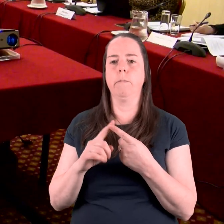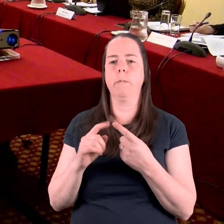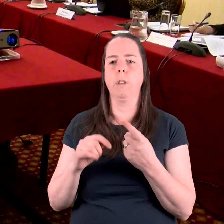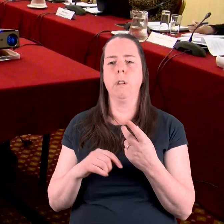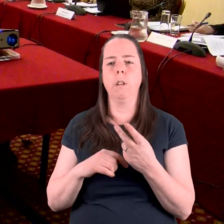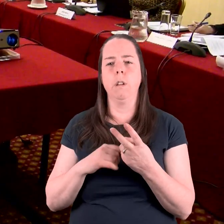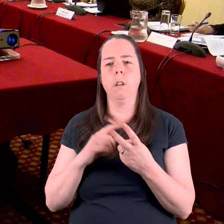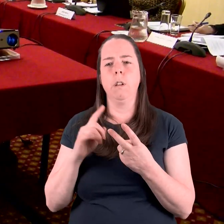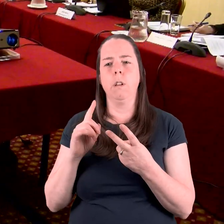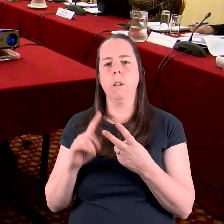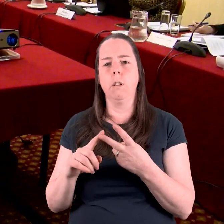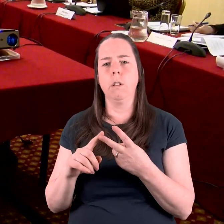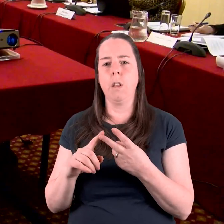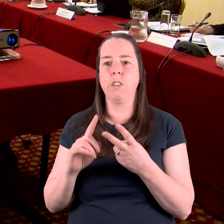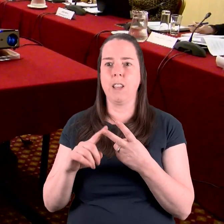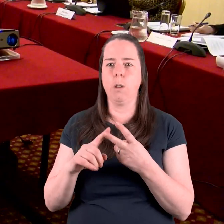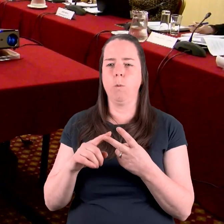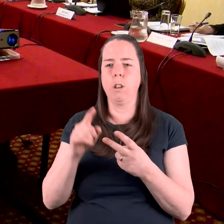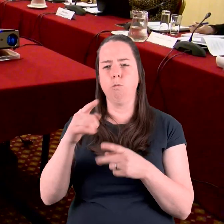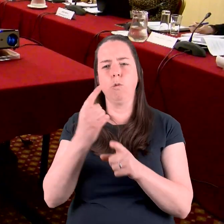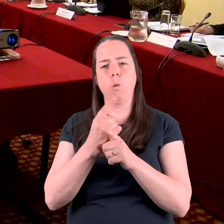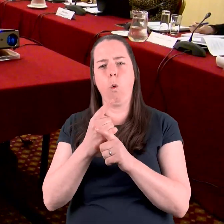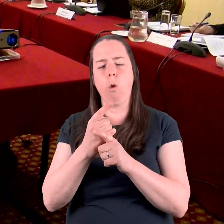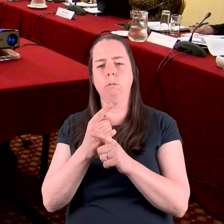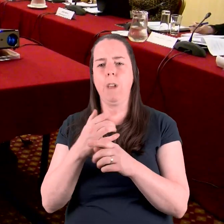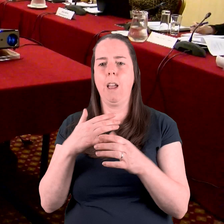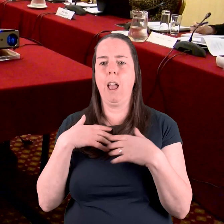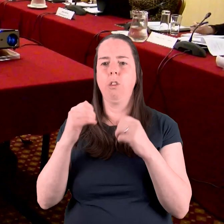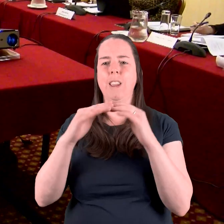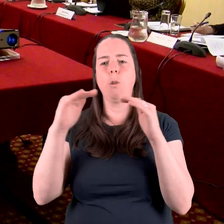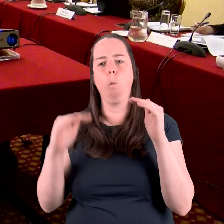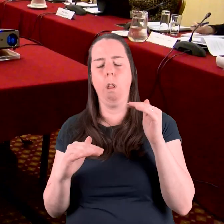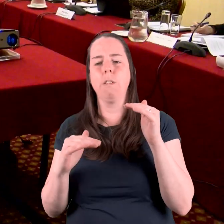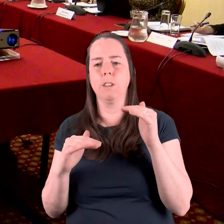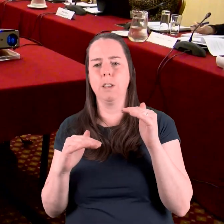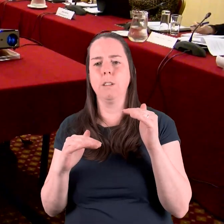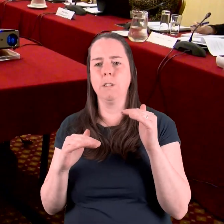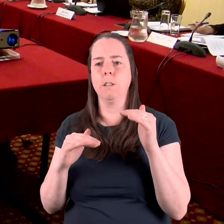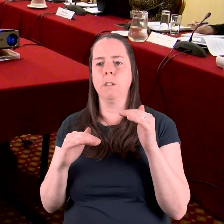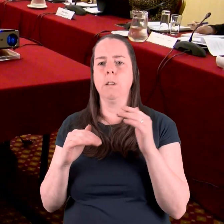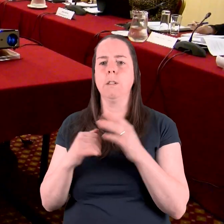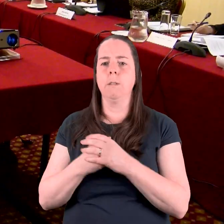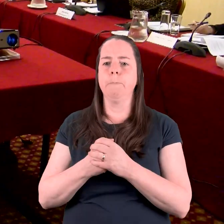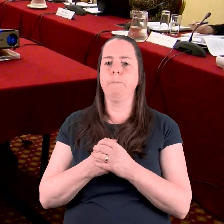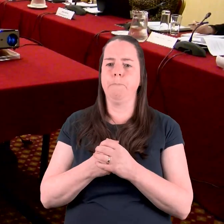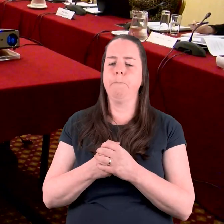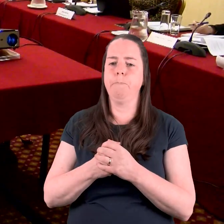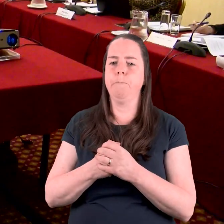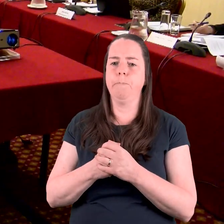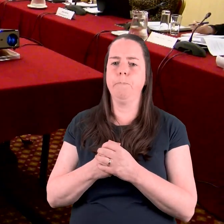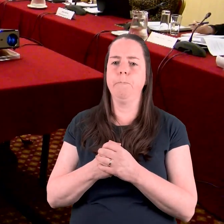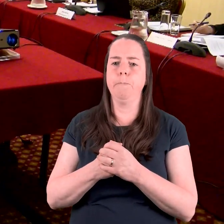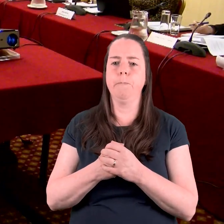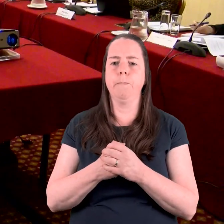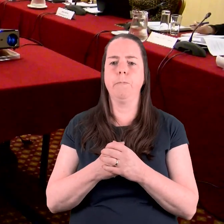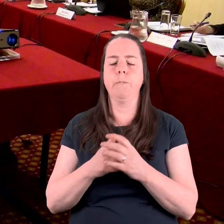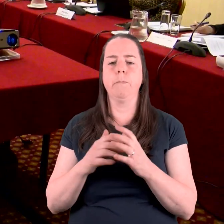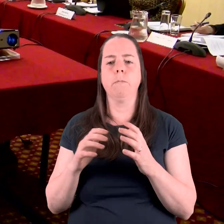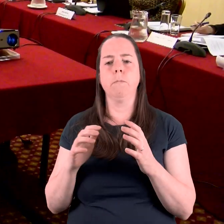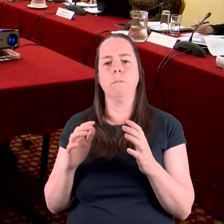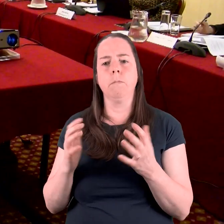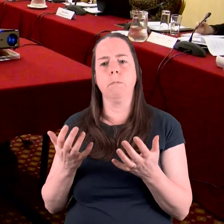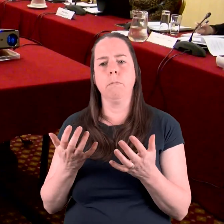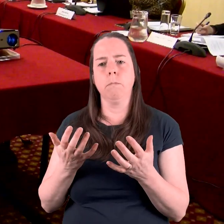that's one question. And yes, the second question was that you spoke a lot about health